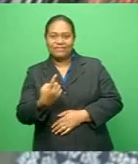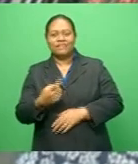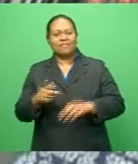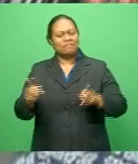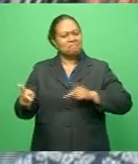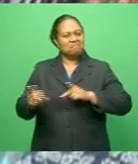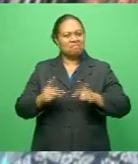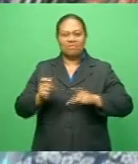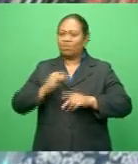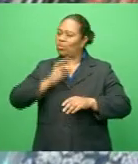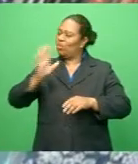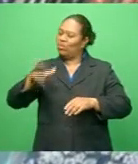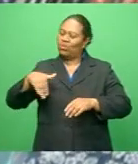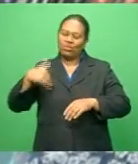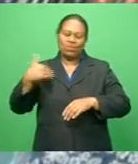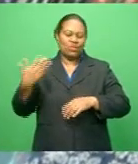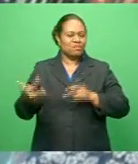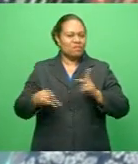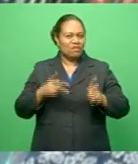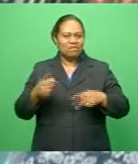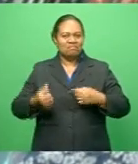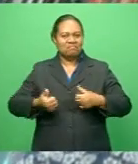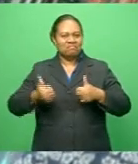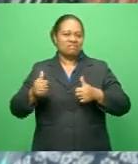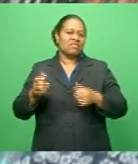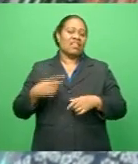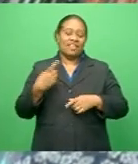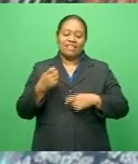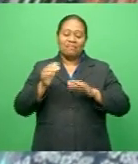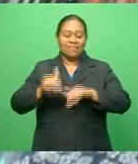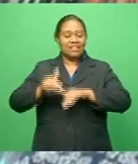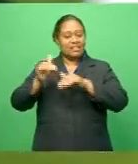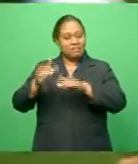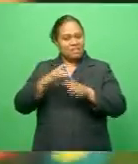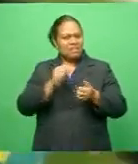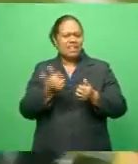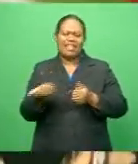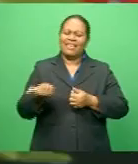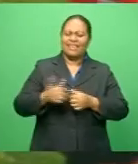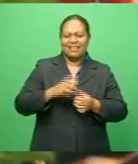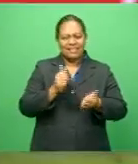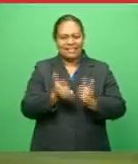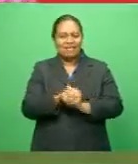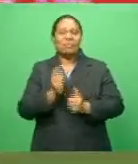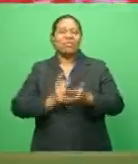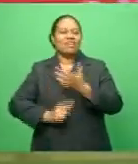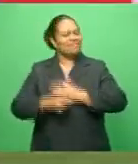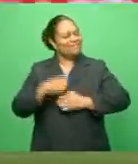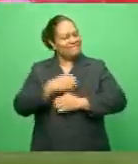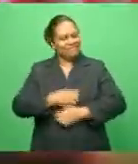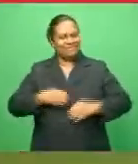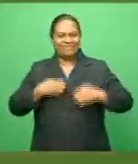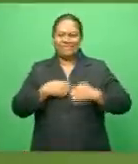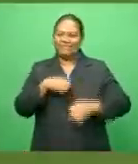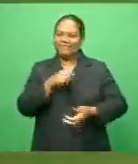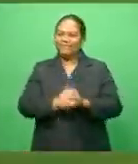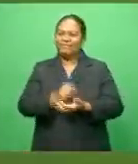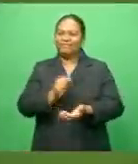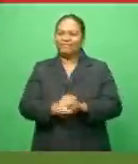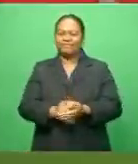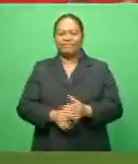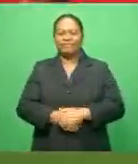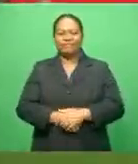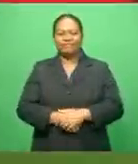every tournament he participates in. So congratulate him. I also would